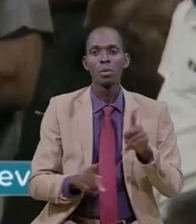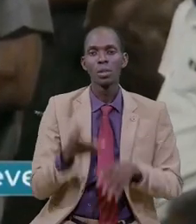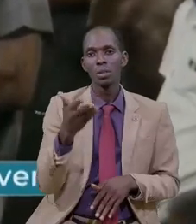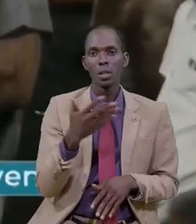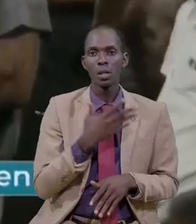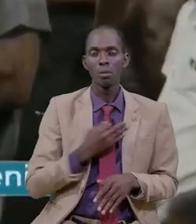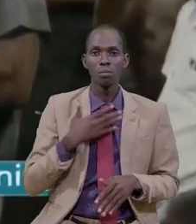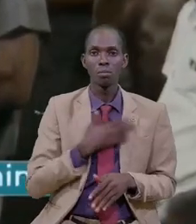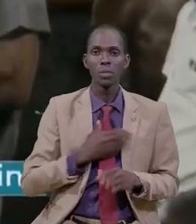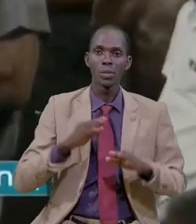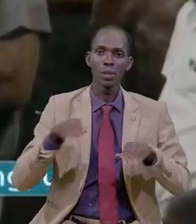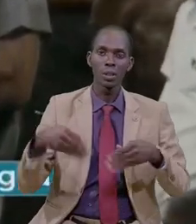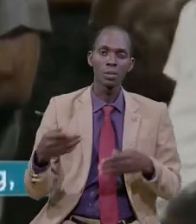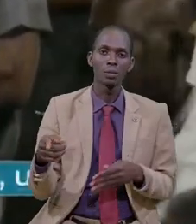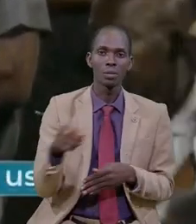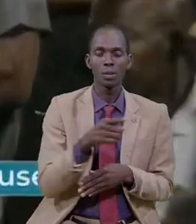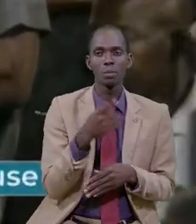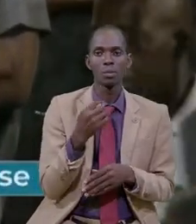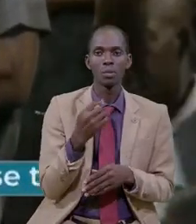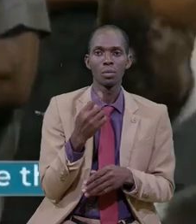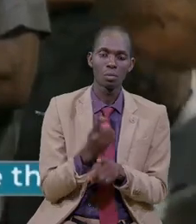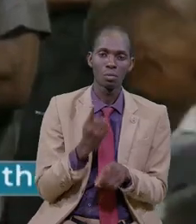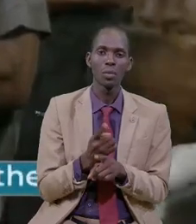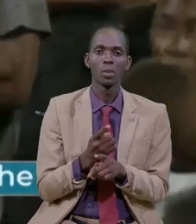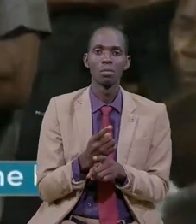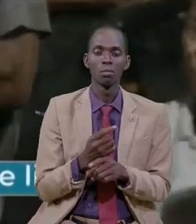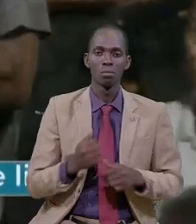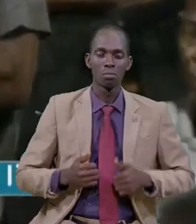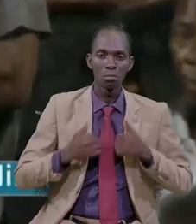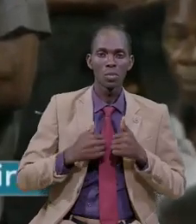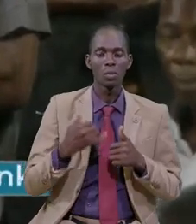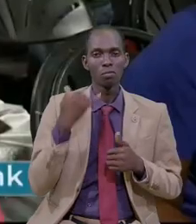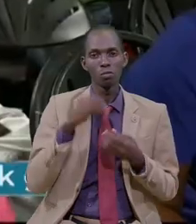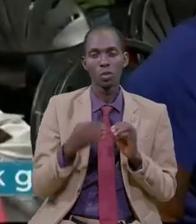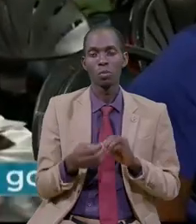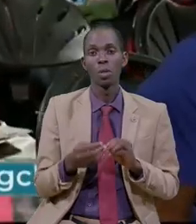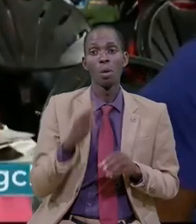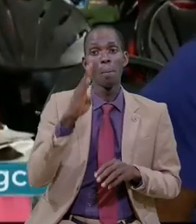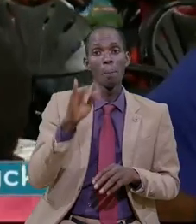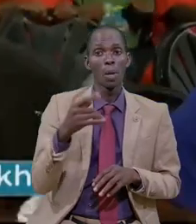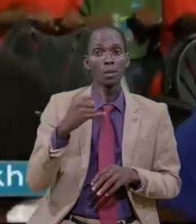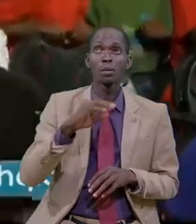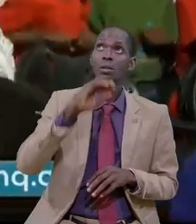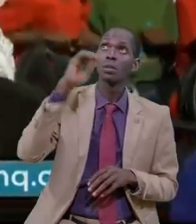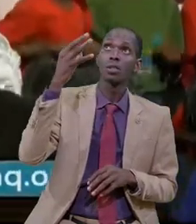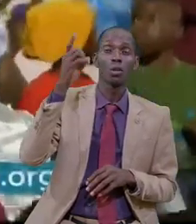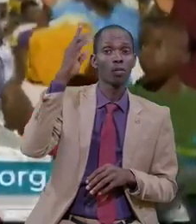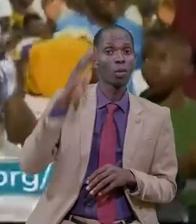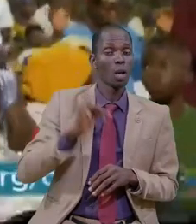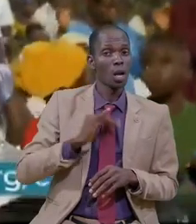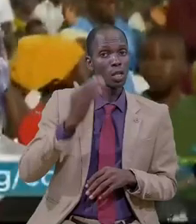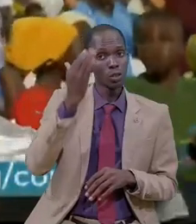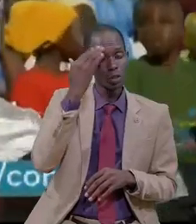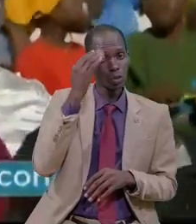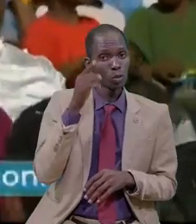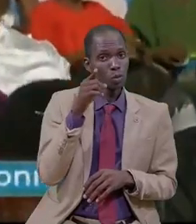vous qui avez levé la main, ne la baissez pas. Les conseillers sont là. Ils vont prendre vos informations. By the grace of God, I know you are born again and you are going to